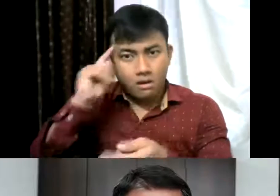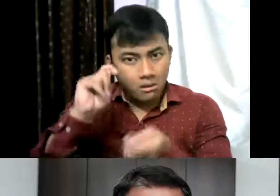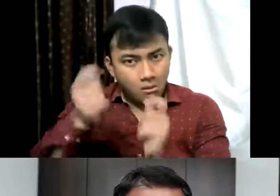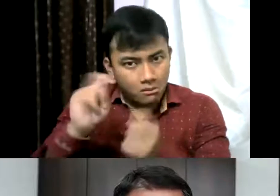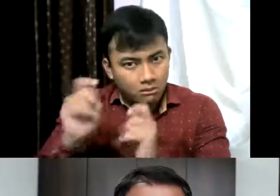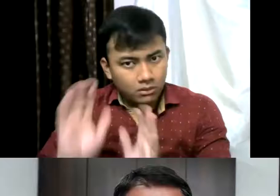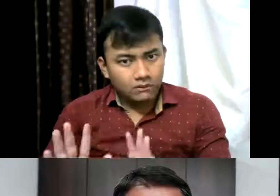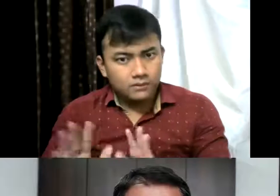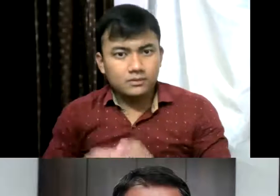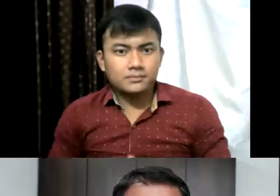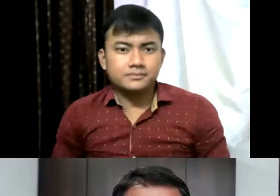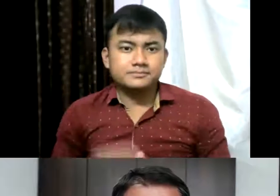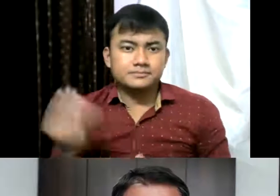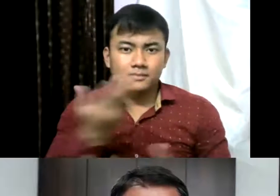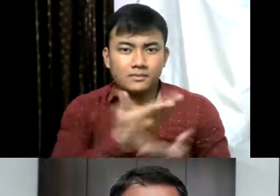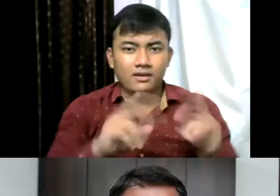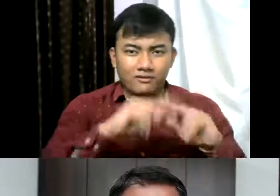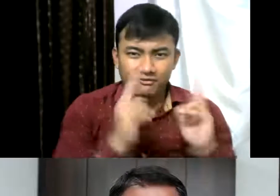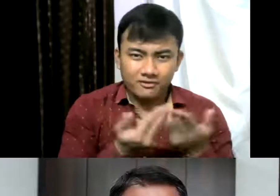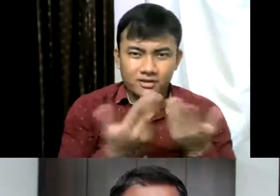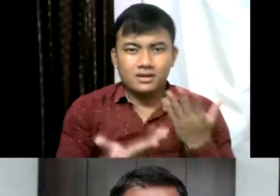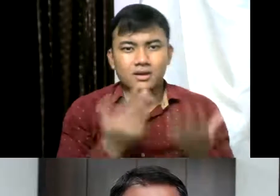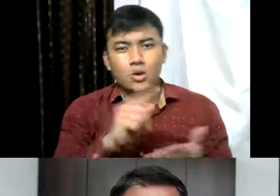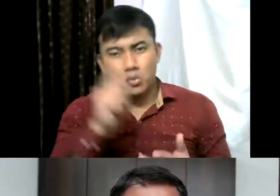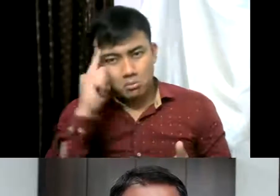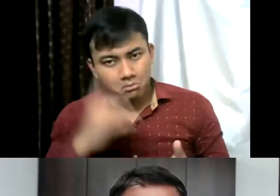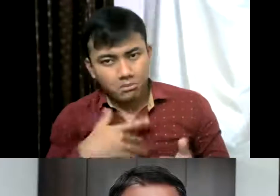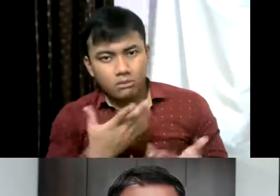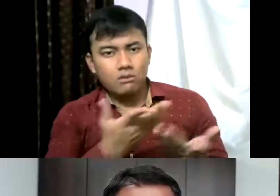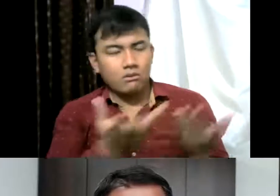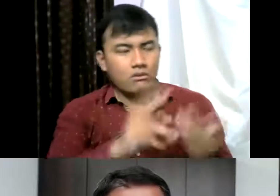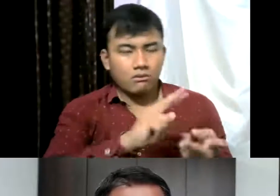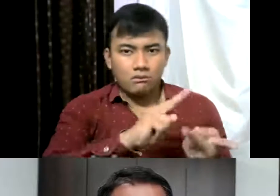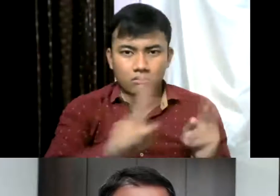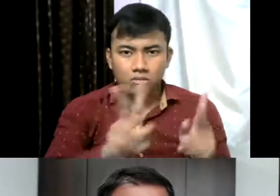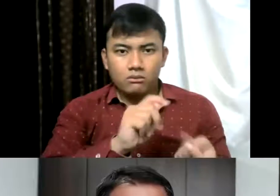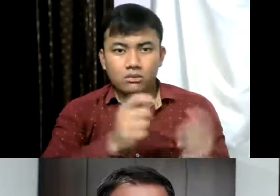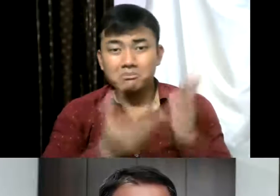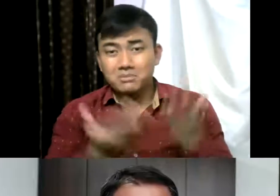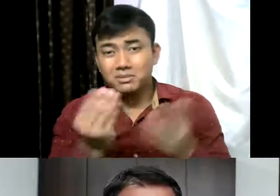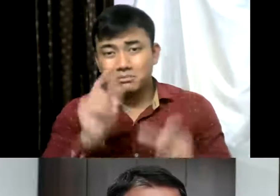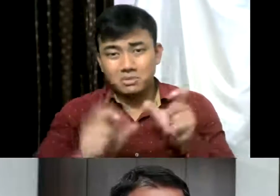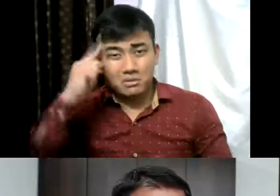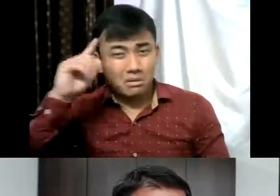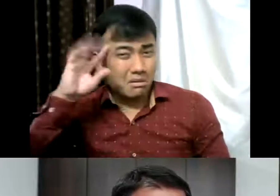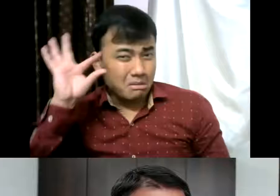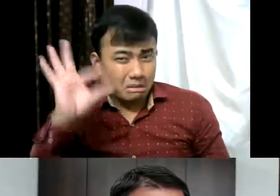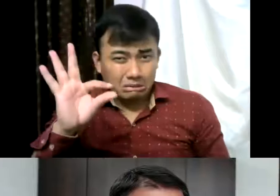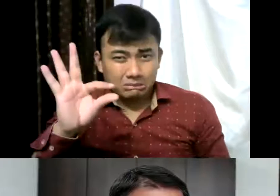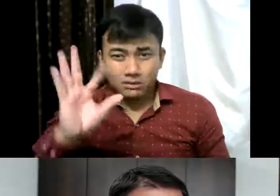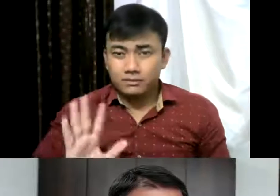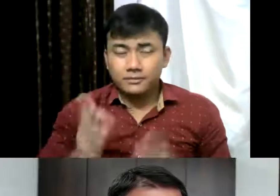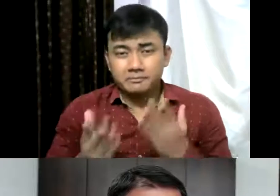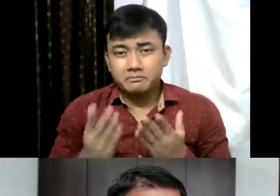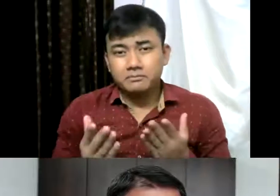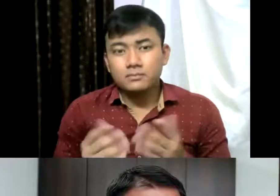family's prerogative, that there's shallow narrow-mindedness, that they believe in caste, etc., etc. But